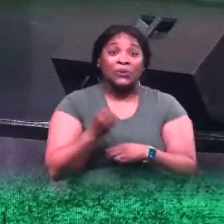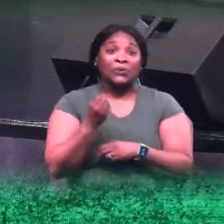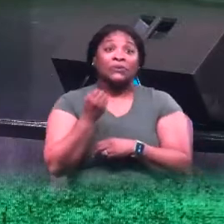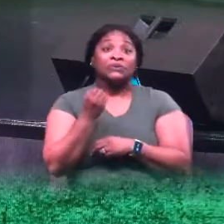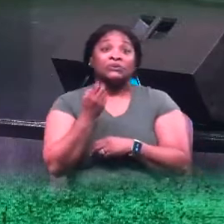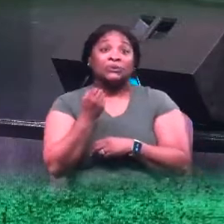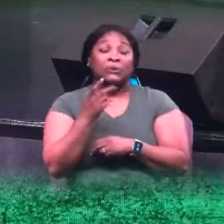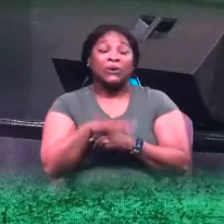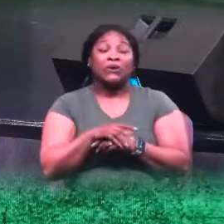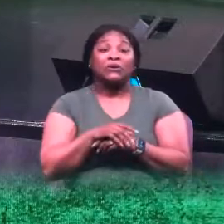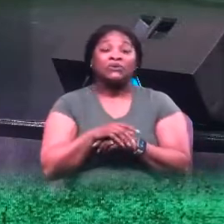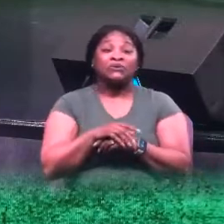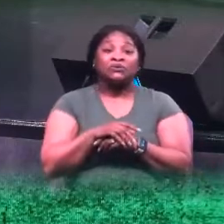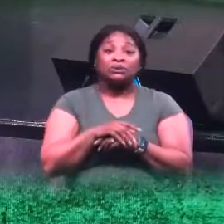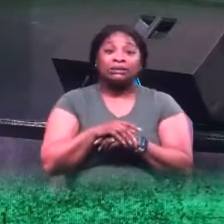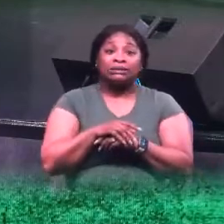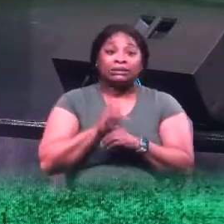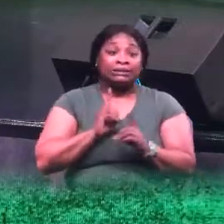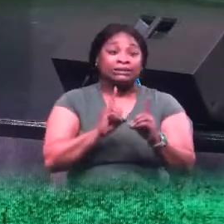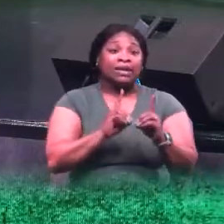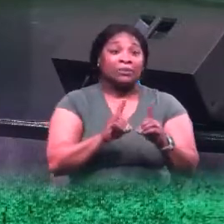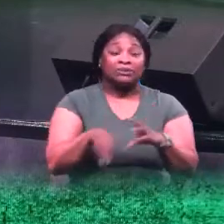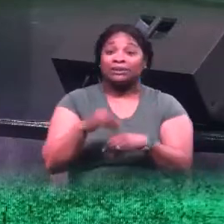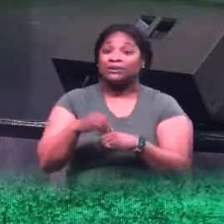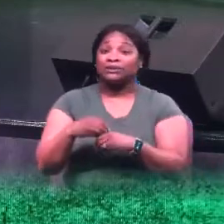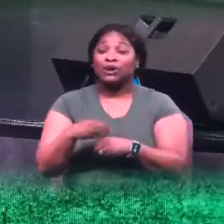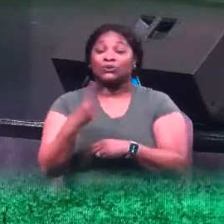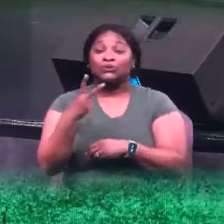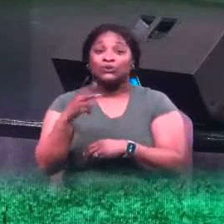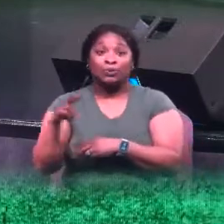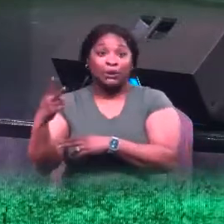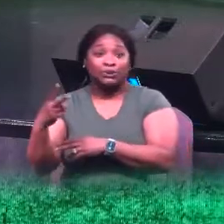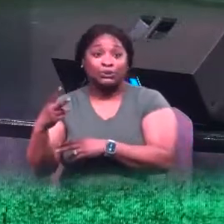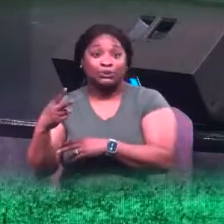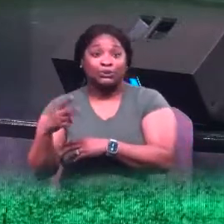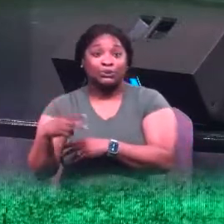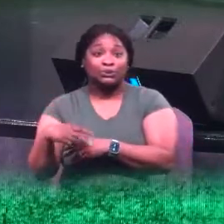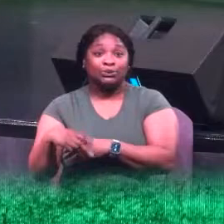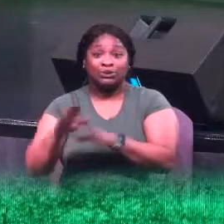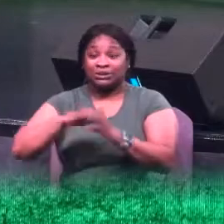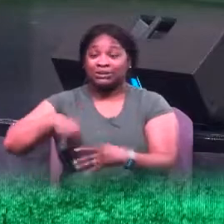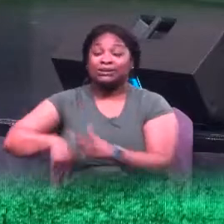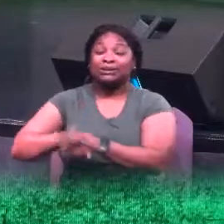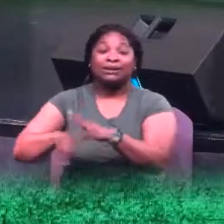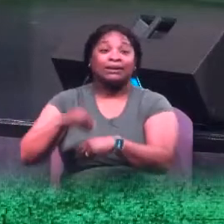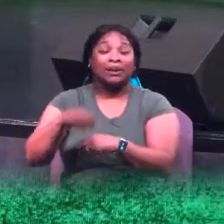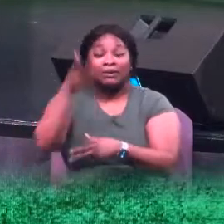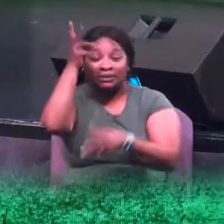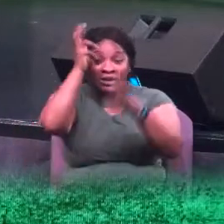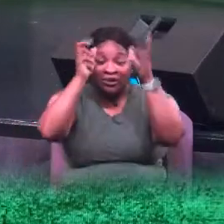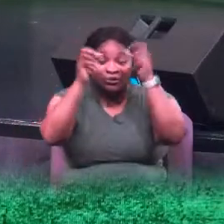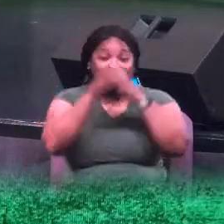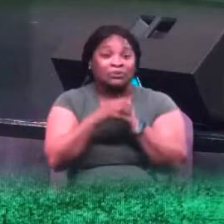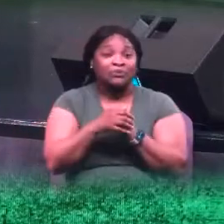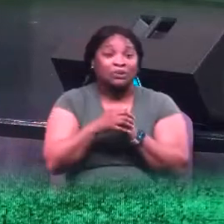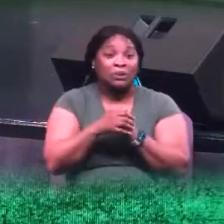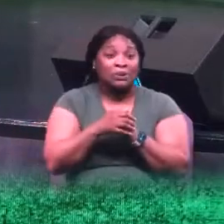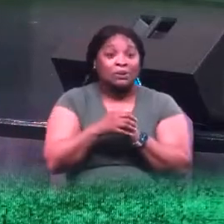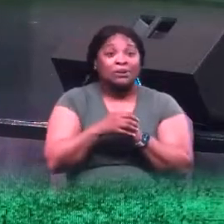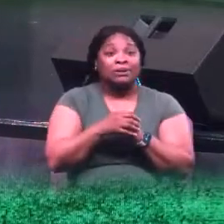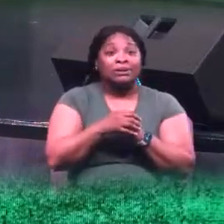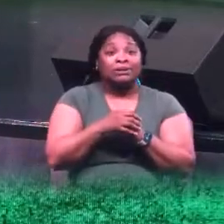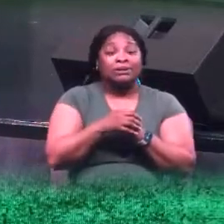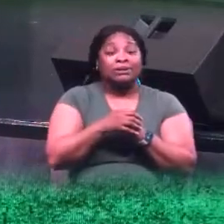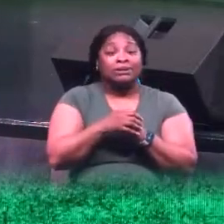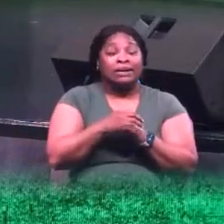by two to cast out devils. Luke chapter 10, there's 72 disciples that are sent out two by two.